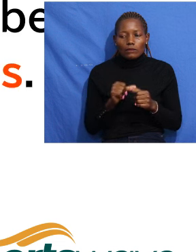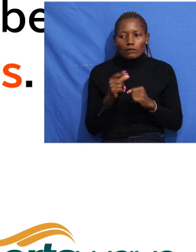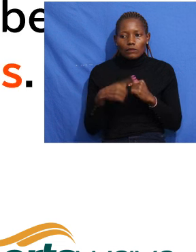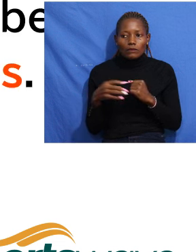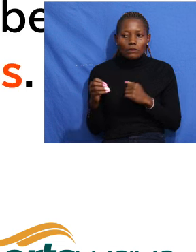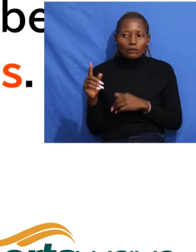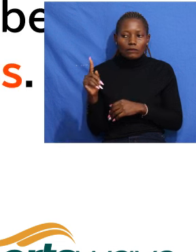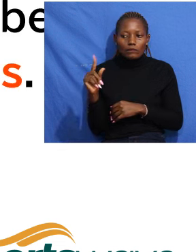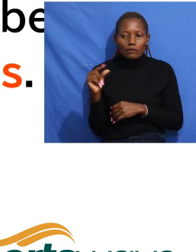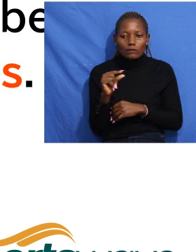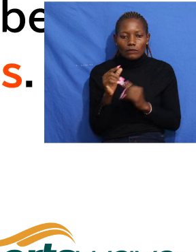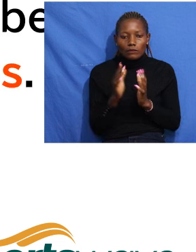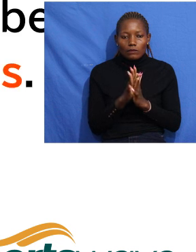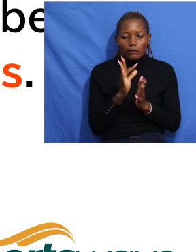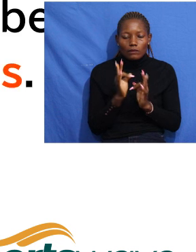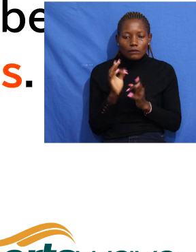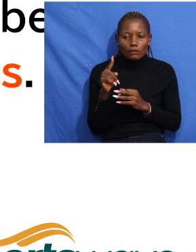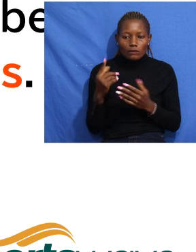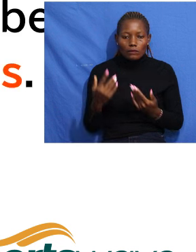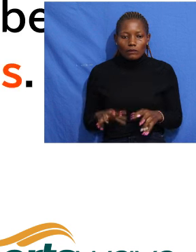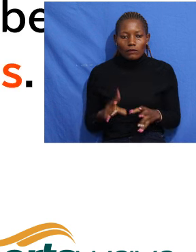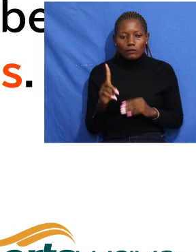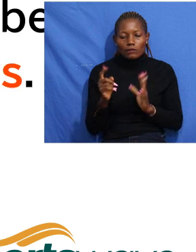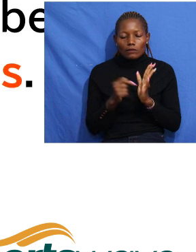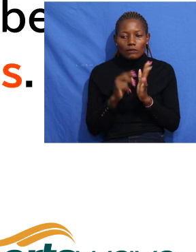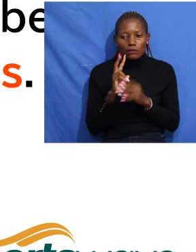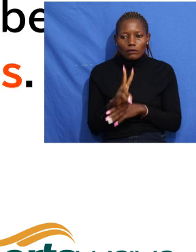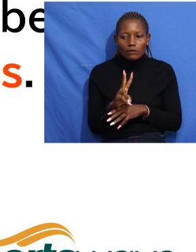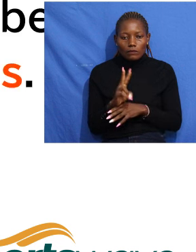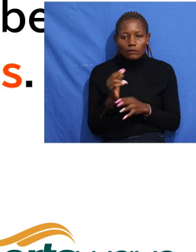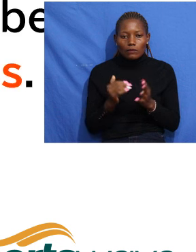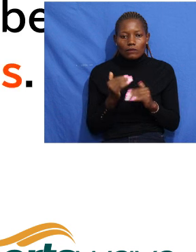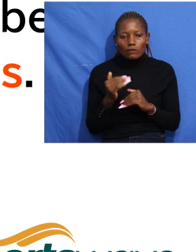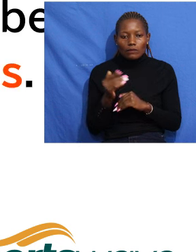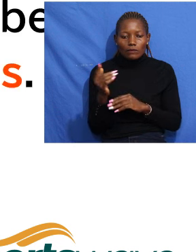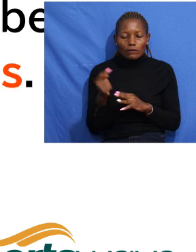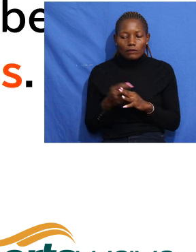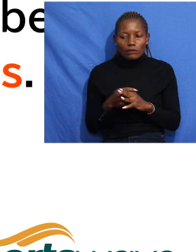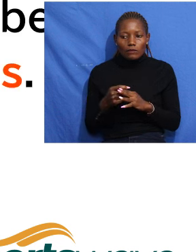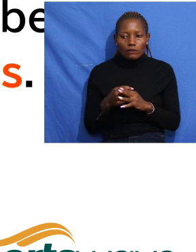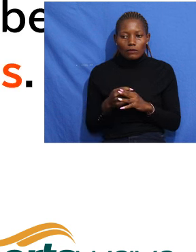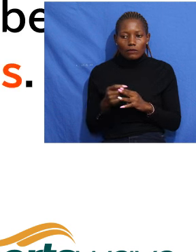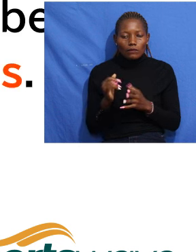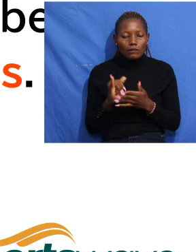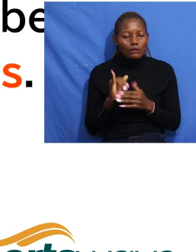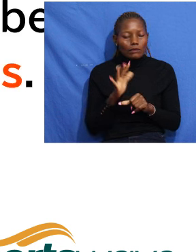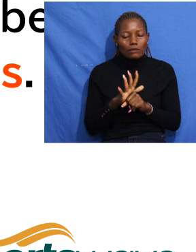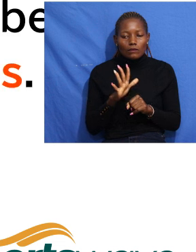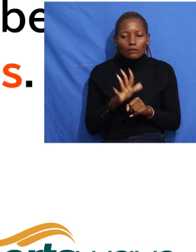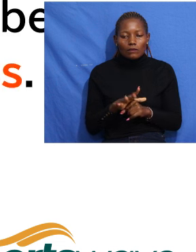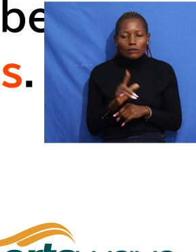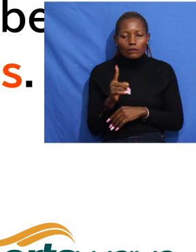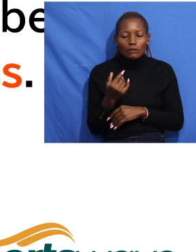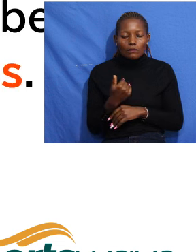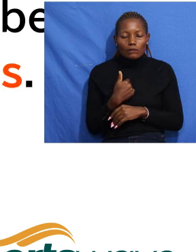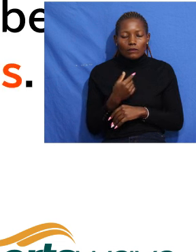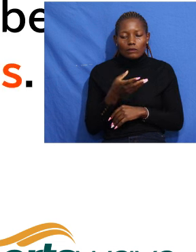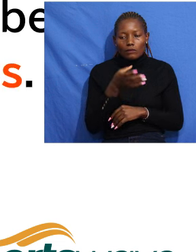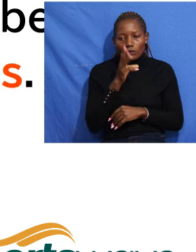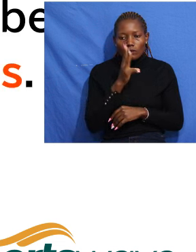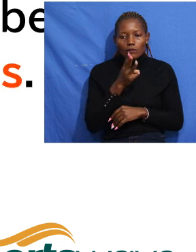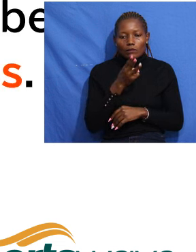kilograms and if you lose 1.2 kilograms after the training, that is a lot. So you have to take more